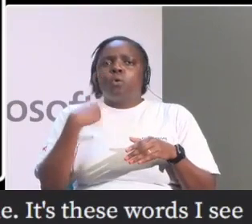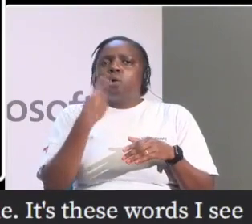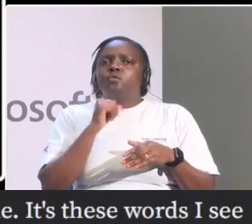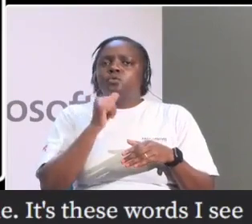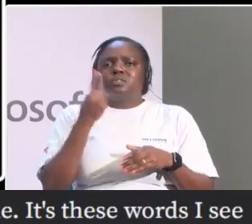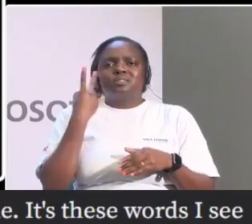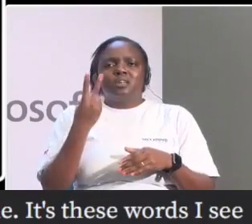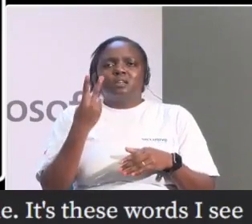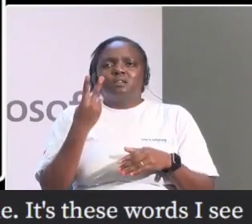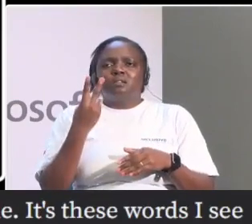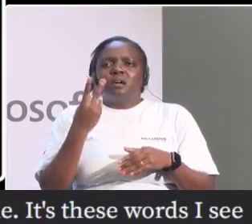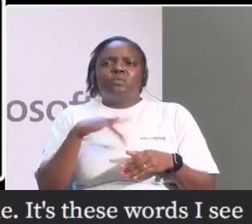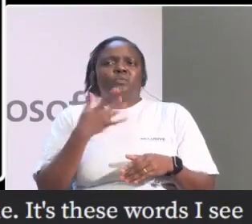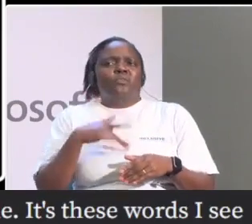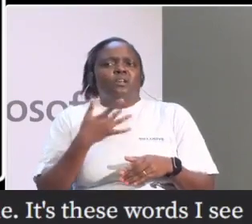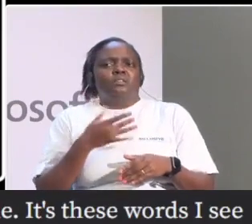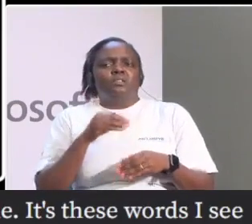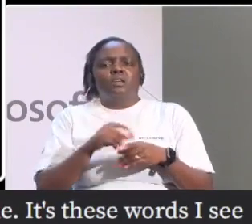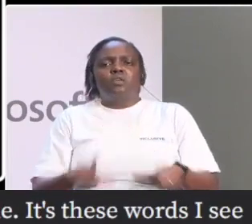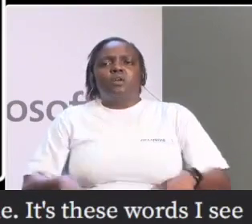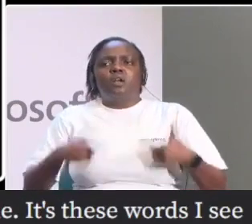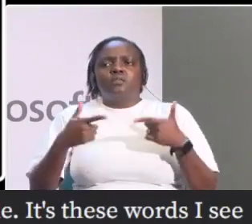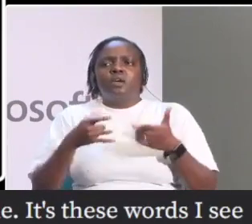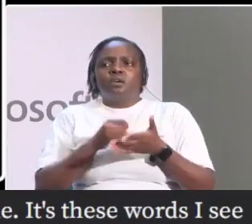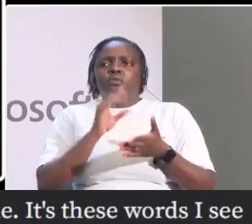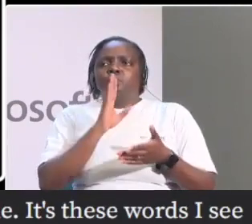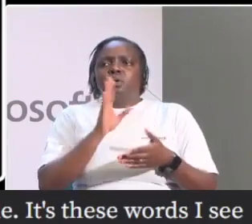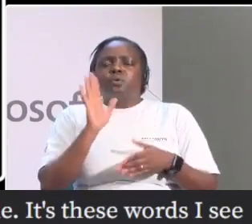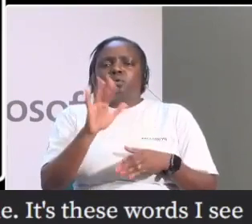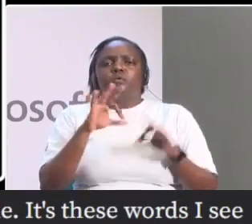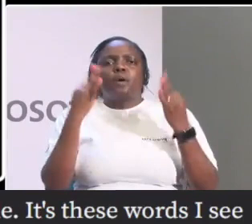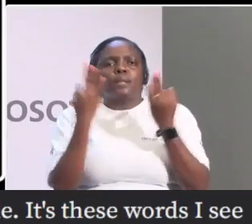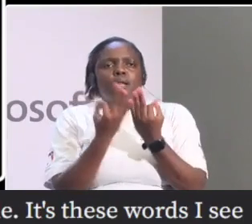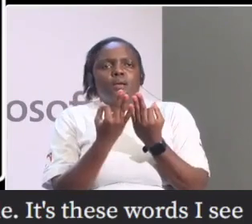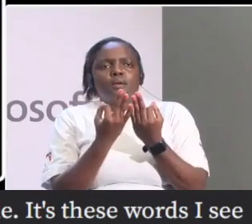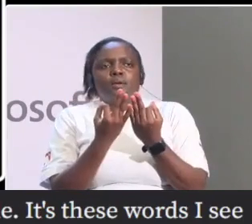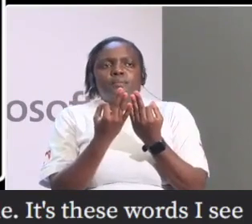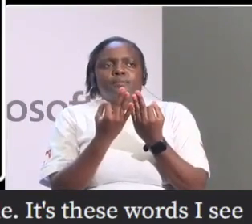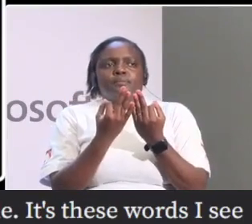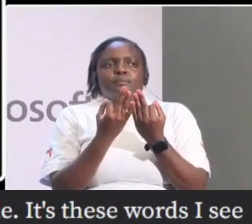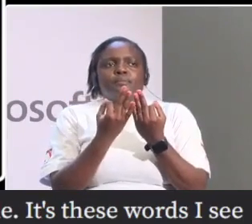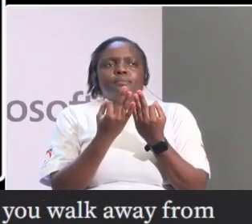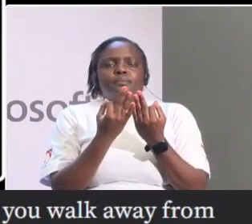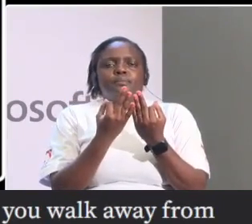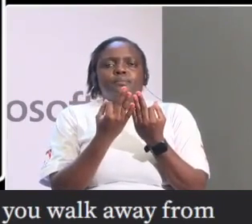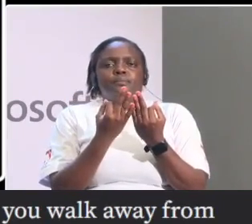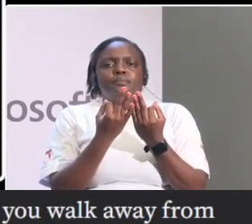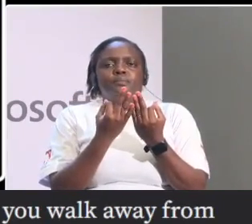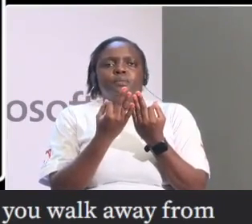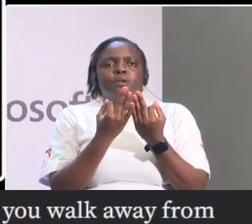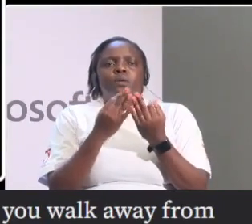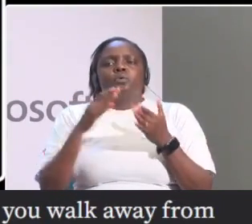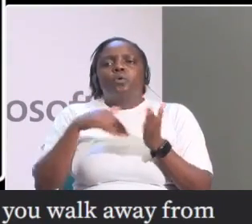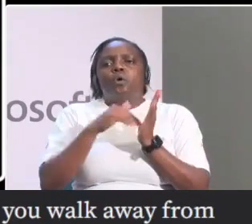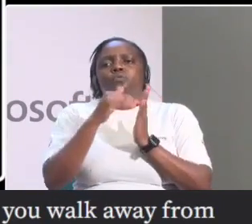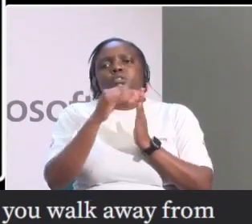Who haven't you thanked in your life? And it could be your family. So, I often